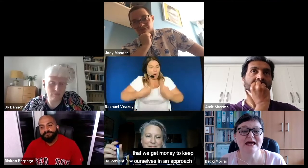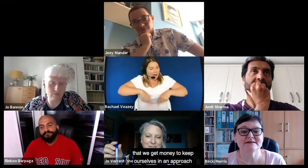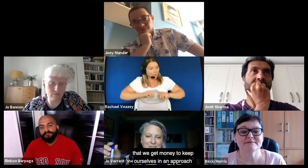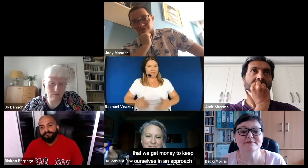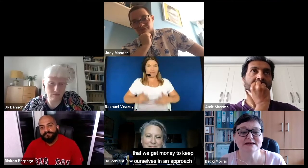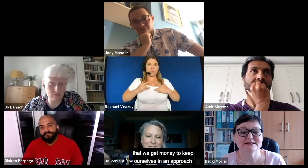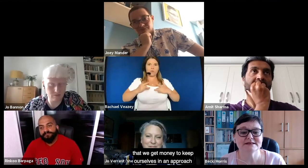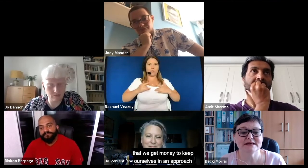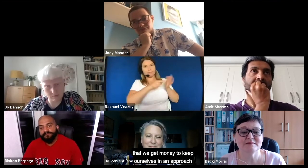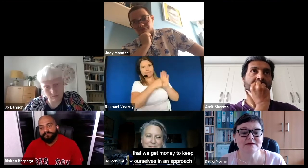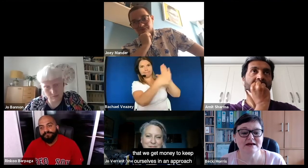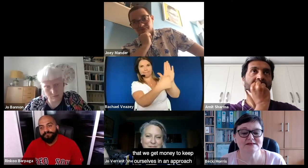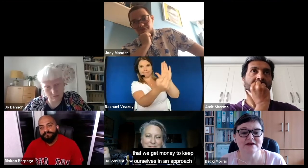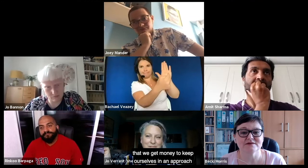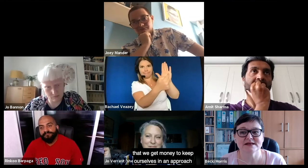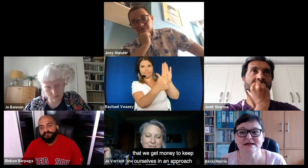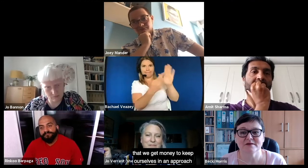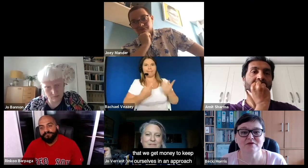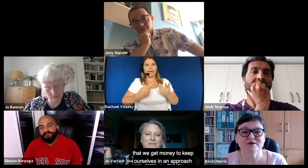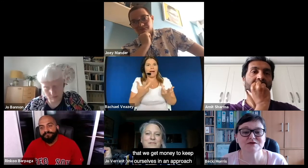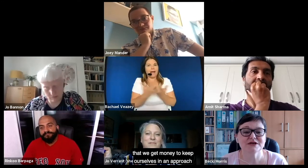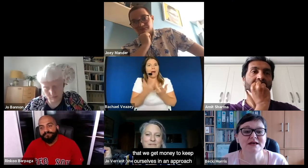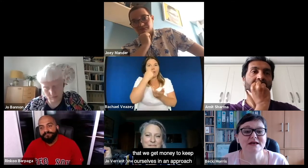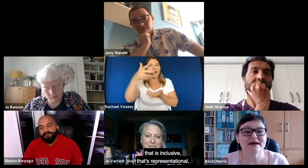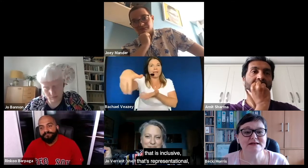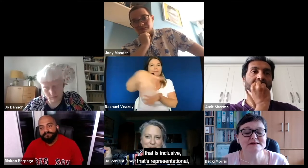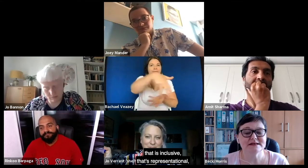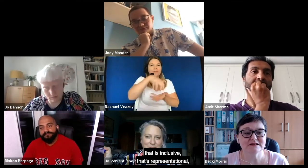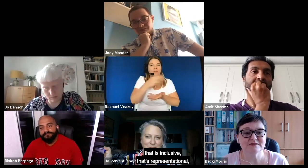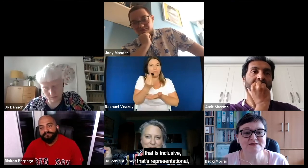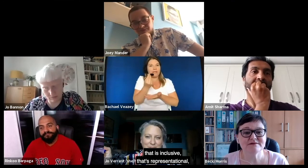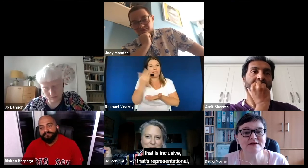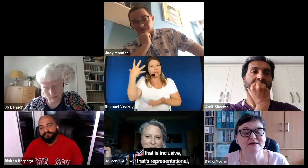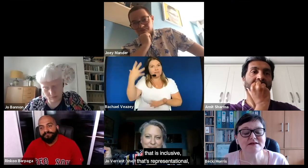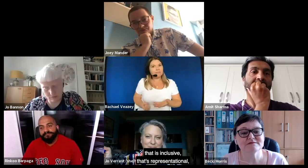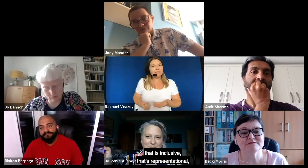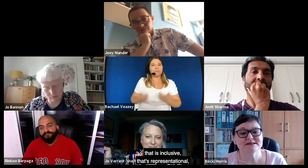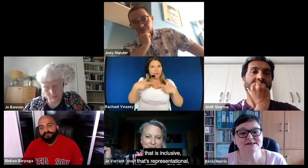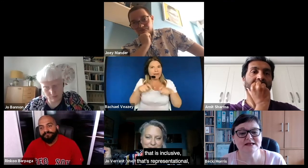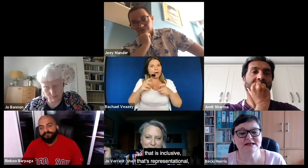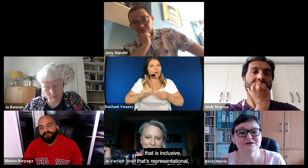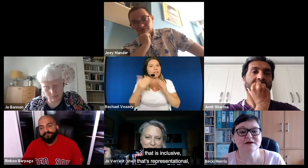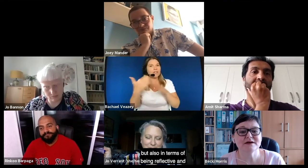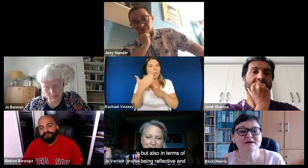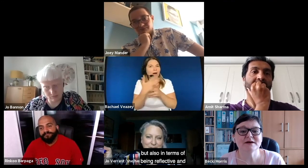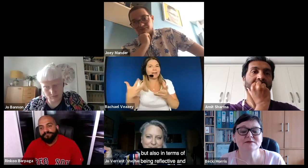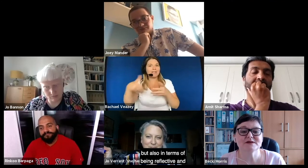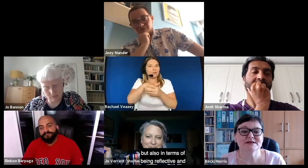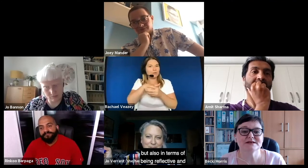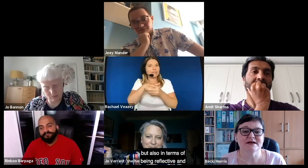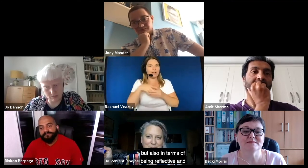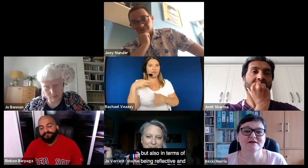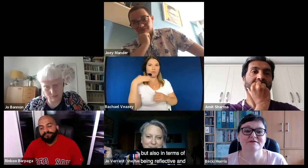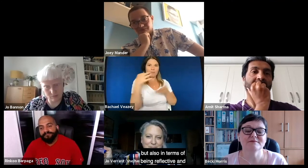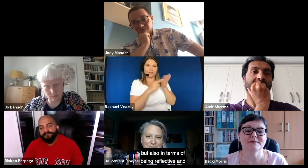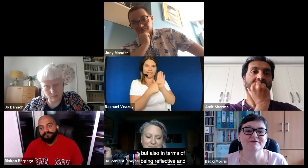that we get money to keep ourselves in an approach that is inclusive, that's representational, but also